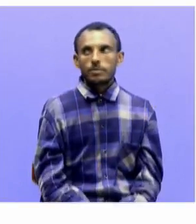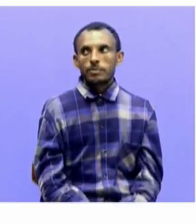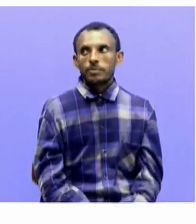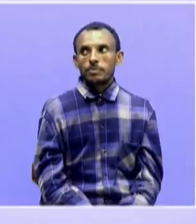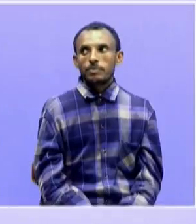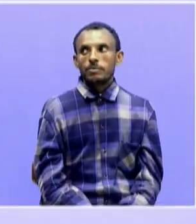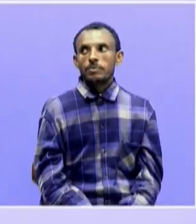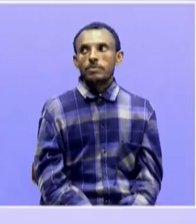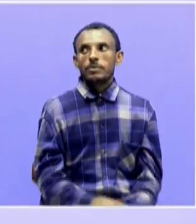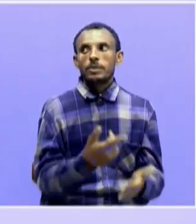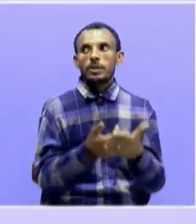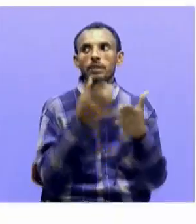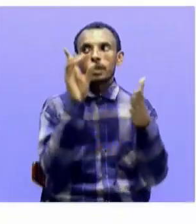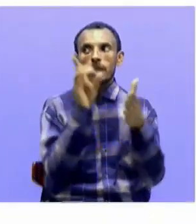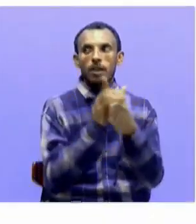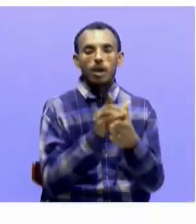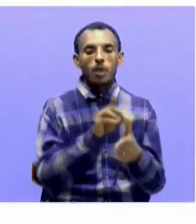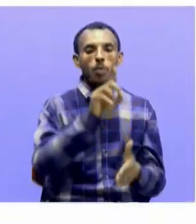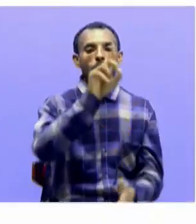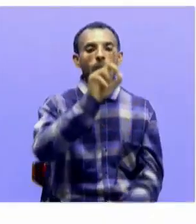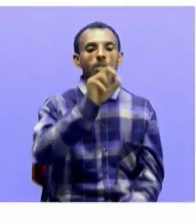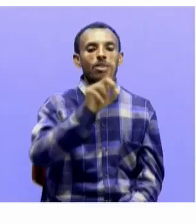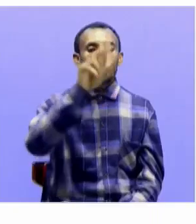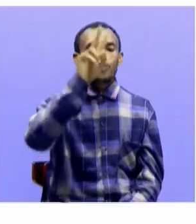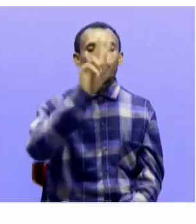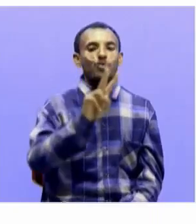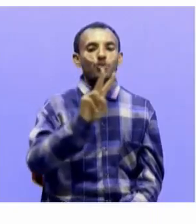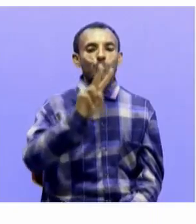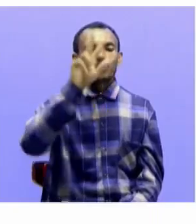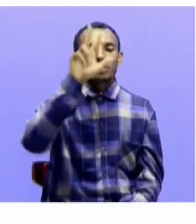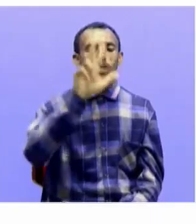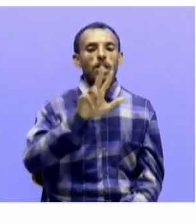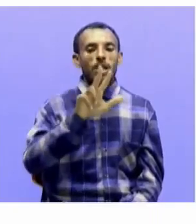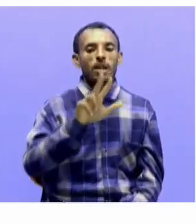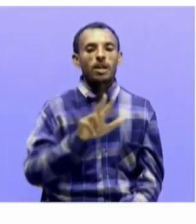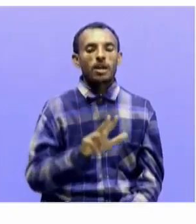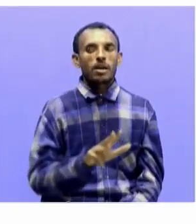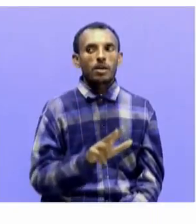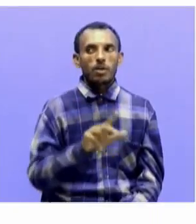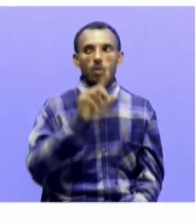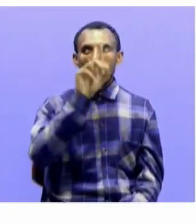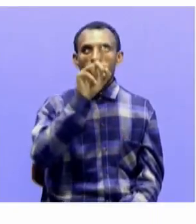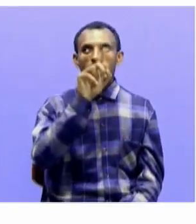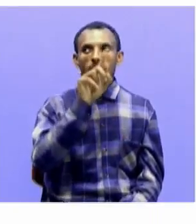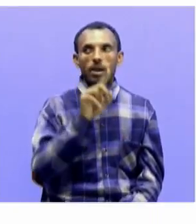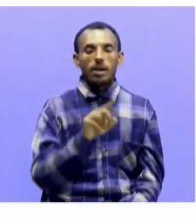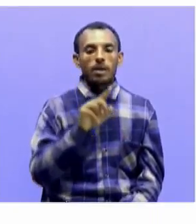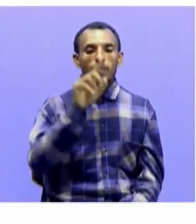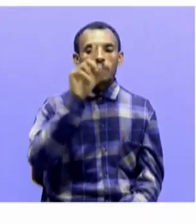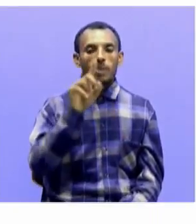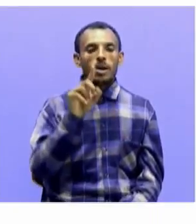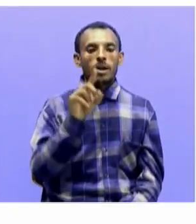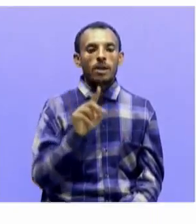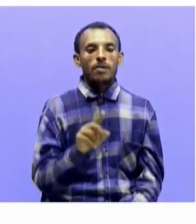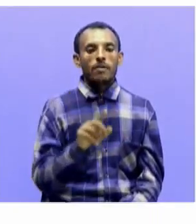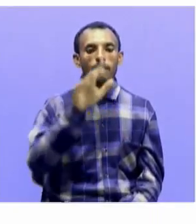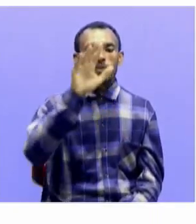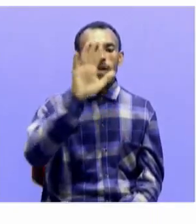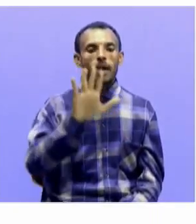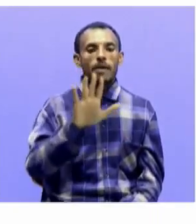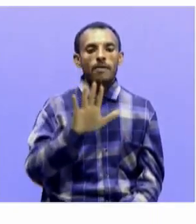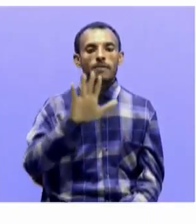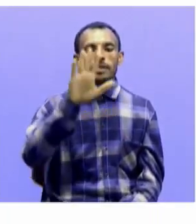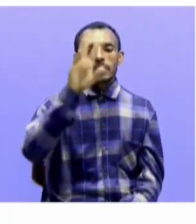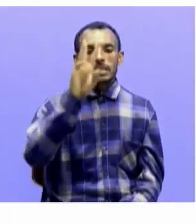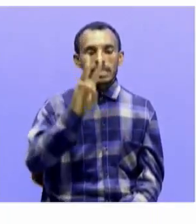Here is the data. 1, 2, 3, 1, 1, 5,